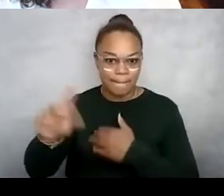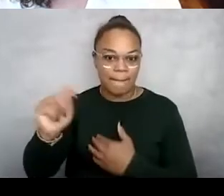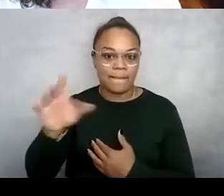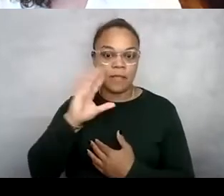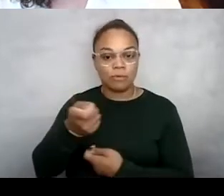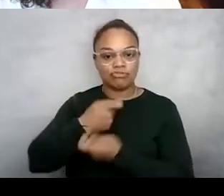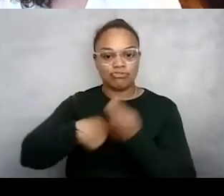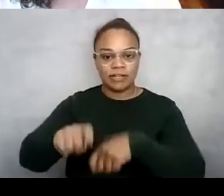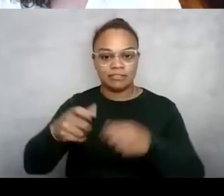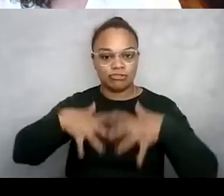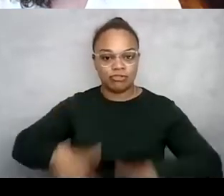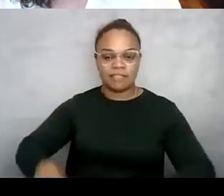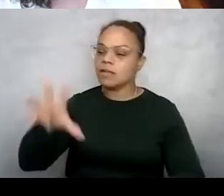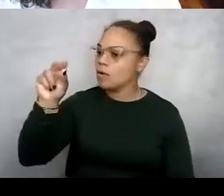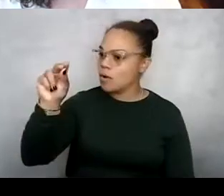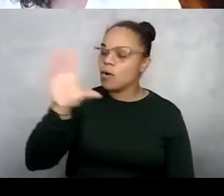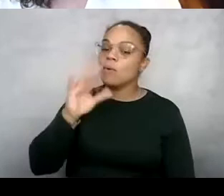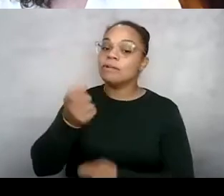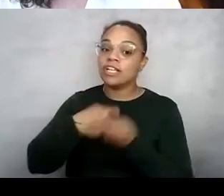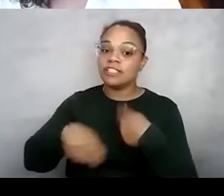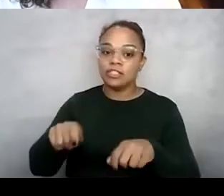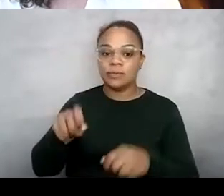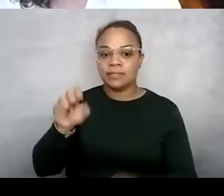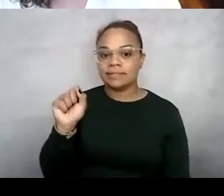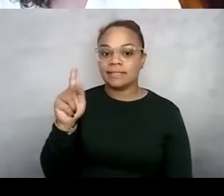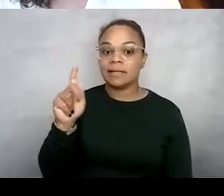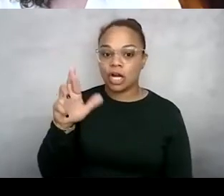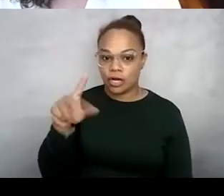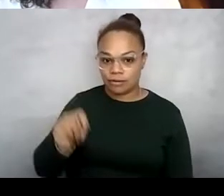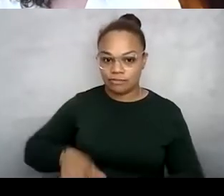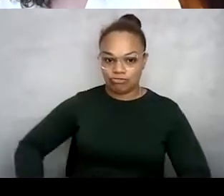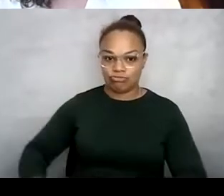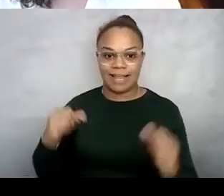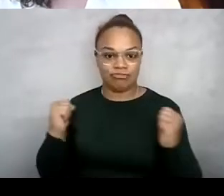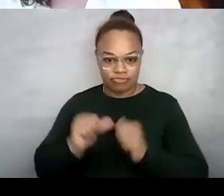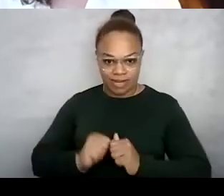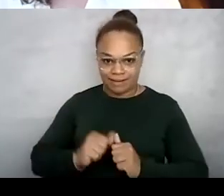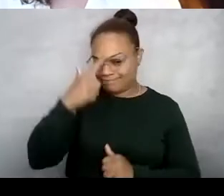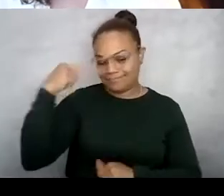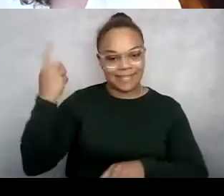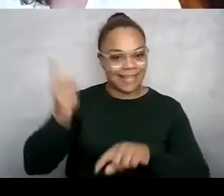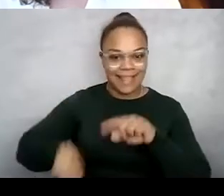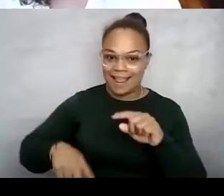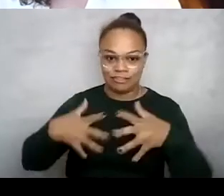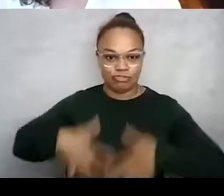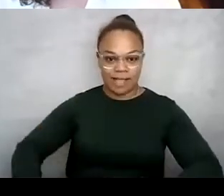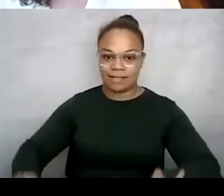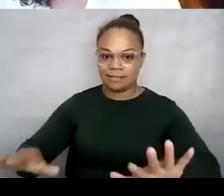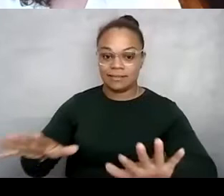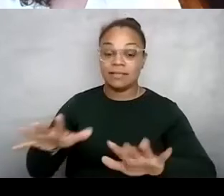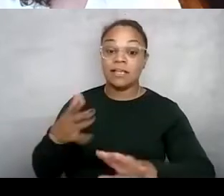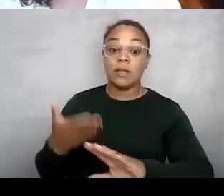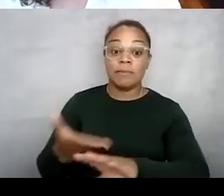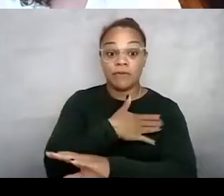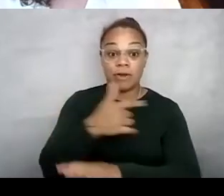Or actually, no, I'll change it to a skirt and jacket because I can't wear a dress. And before I get on the company jet, I'm